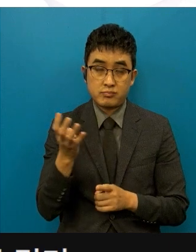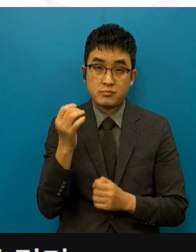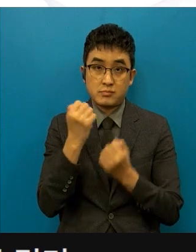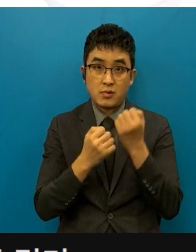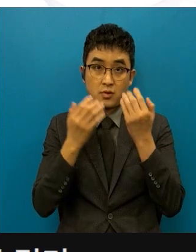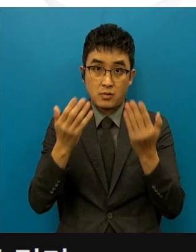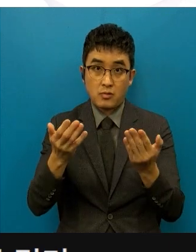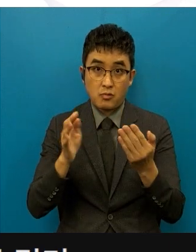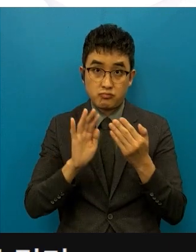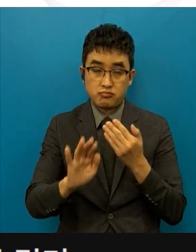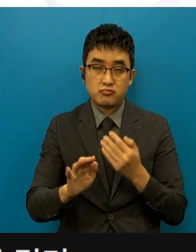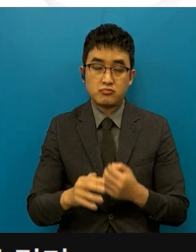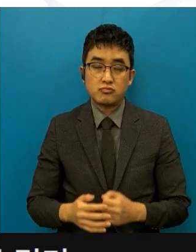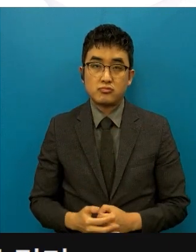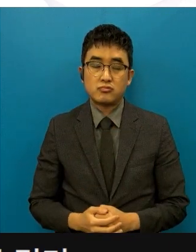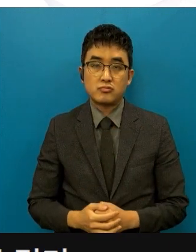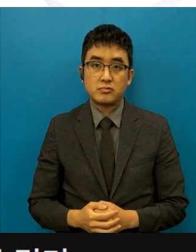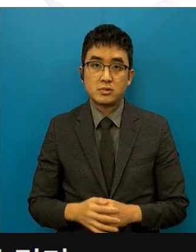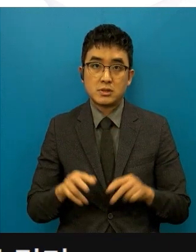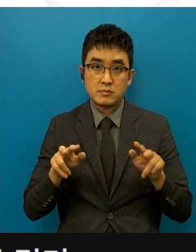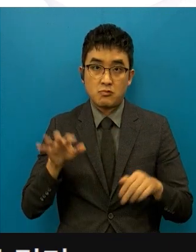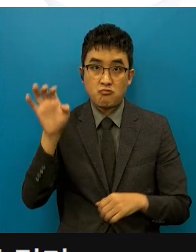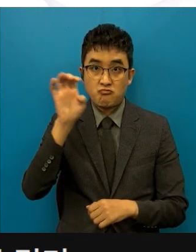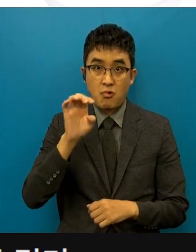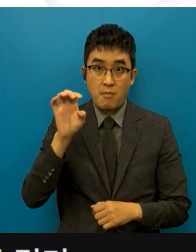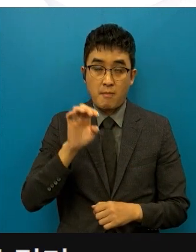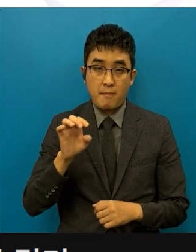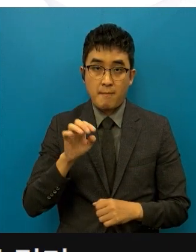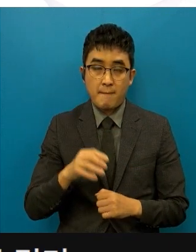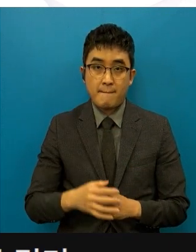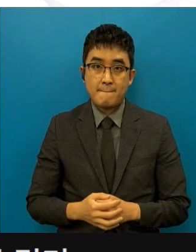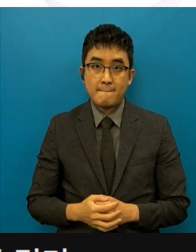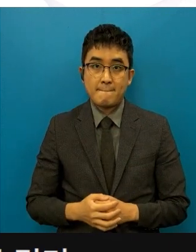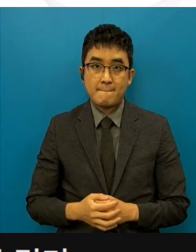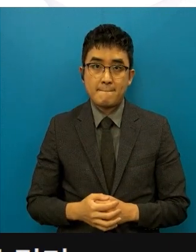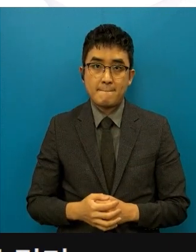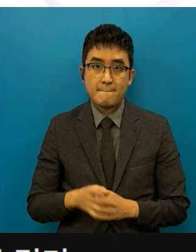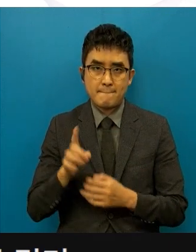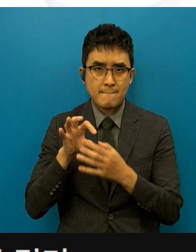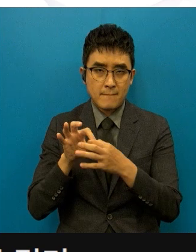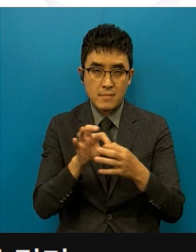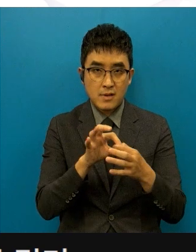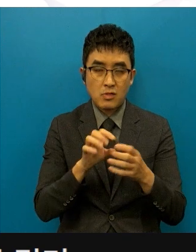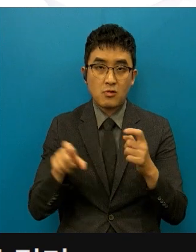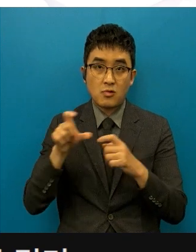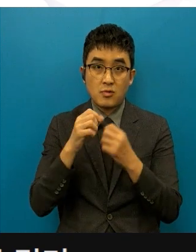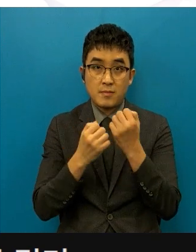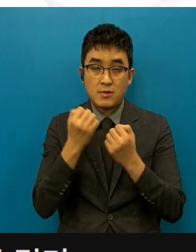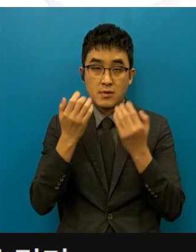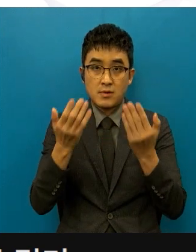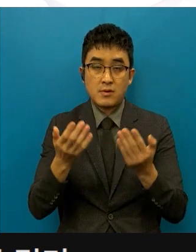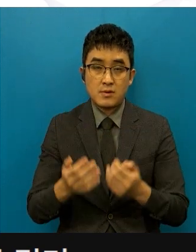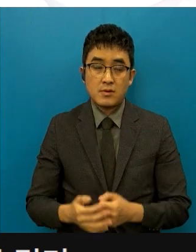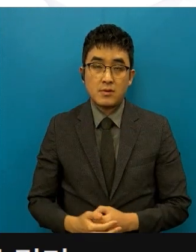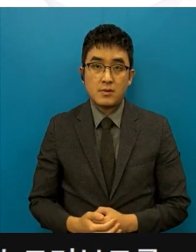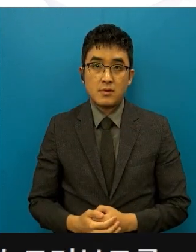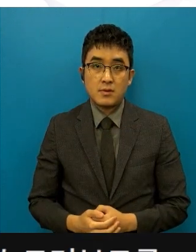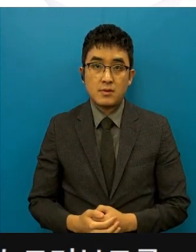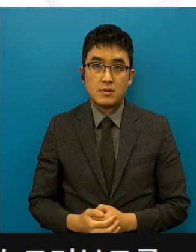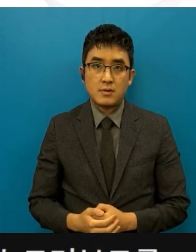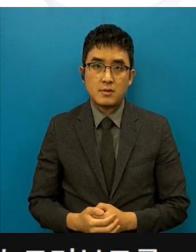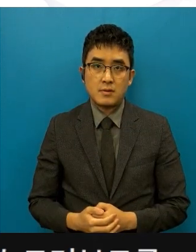Europe, meaning those which in one way or another allow the practice of the right to die. I will then focus